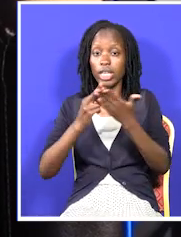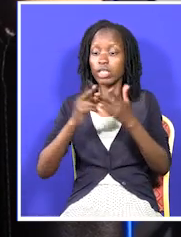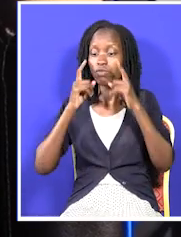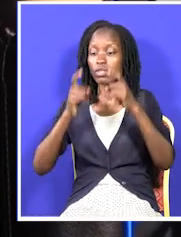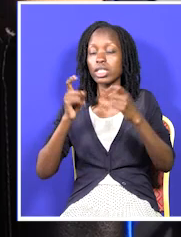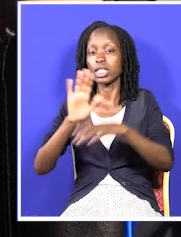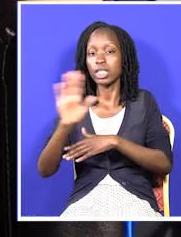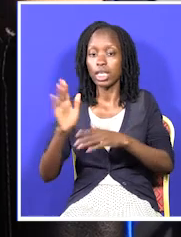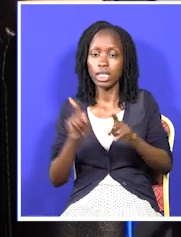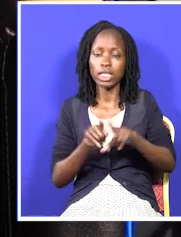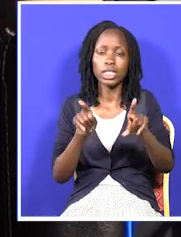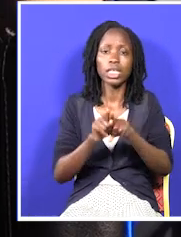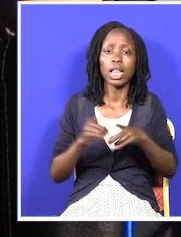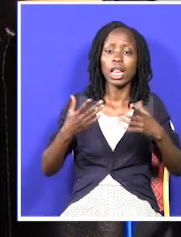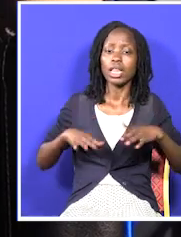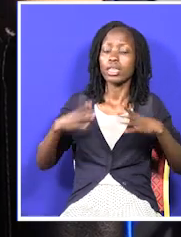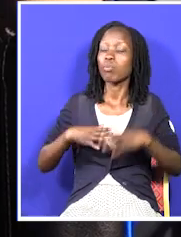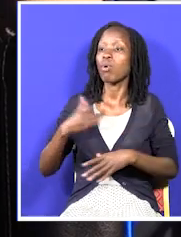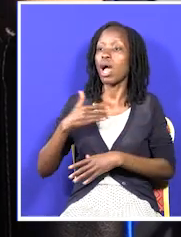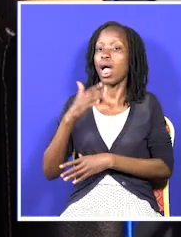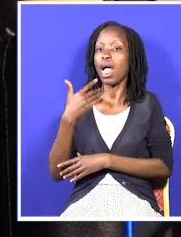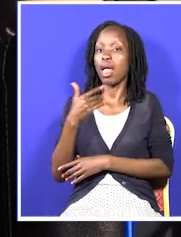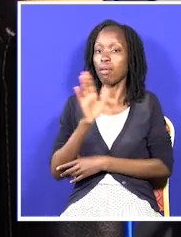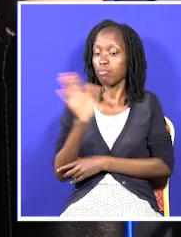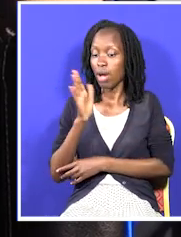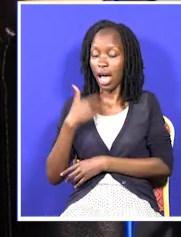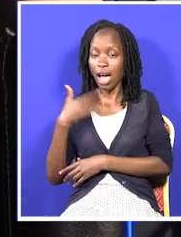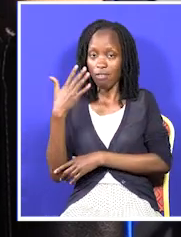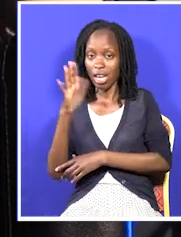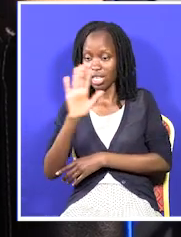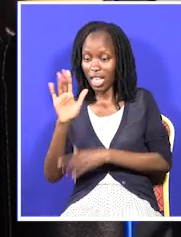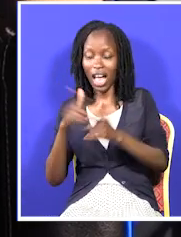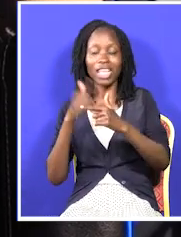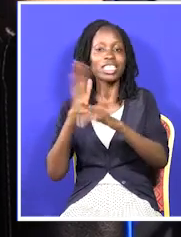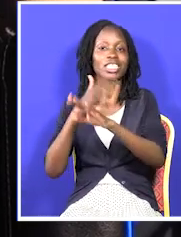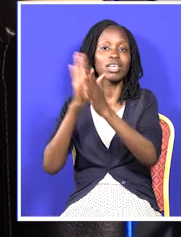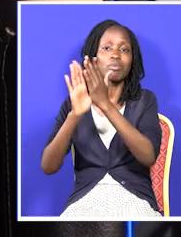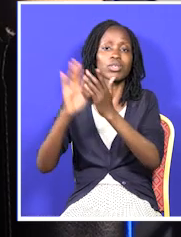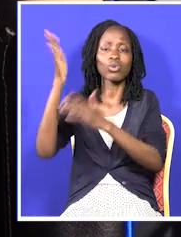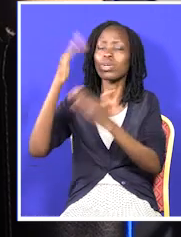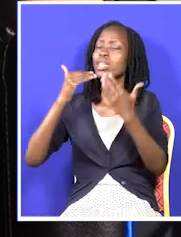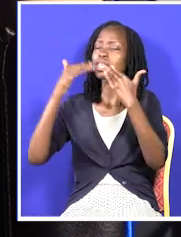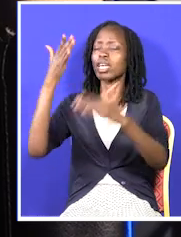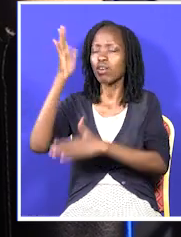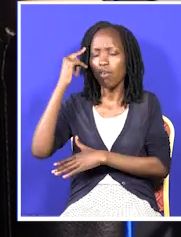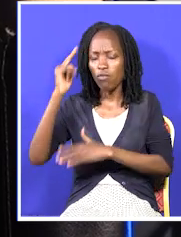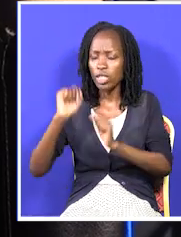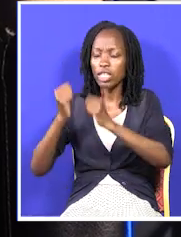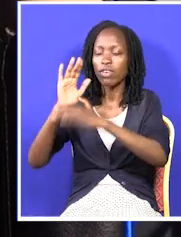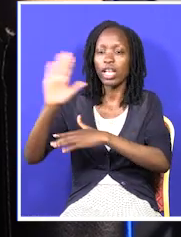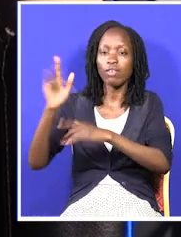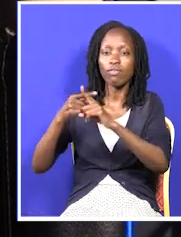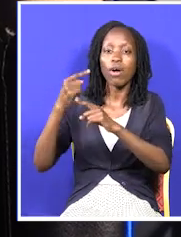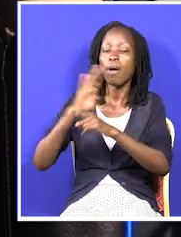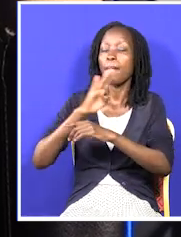their sins. They held palm branches in their hands and were singing praises to God, thanking him for saving them